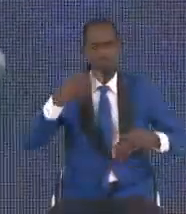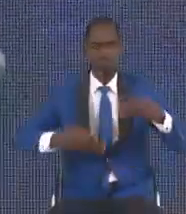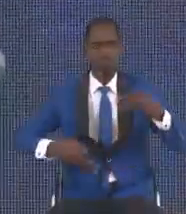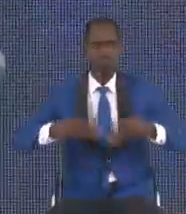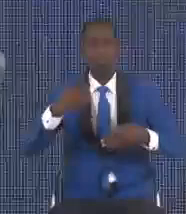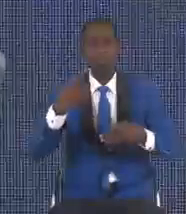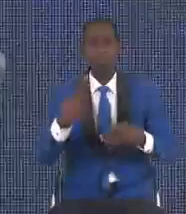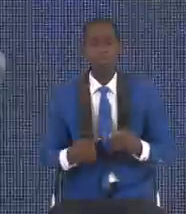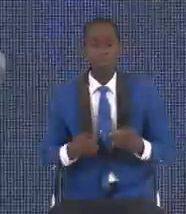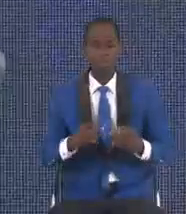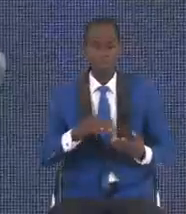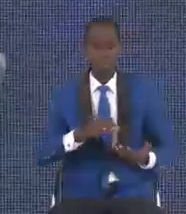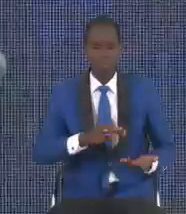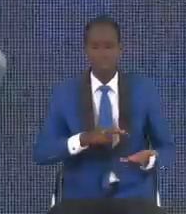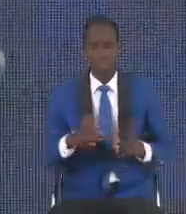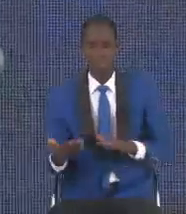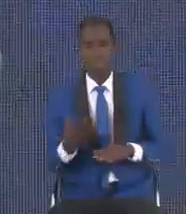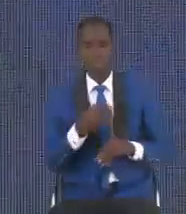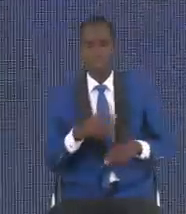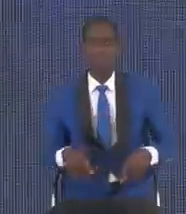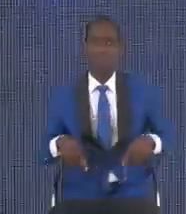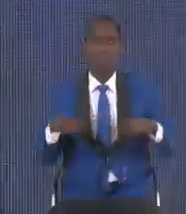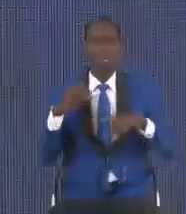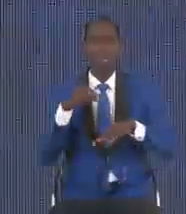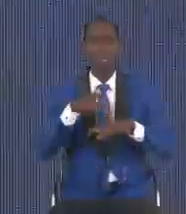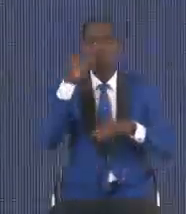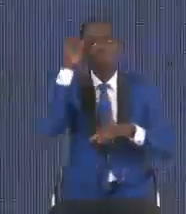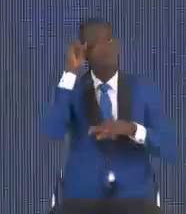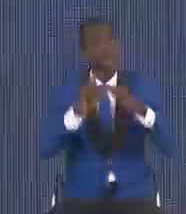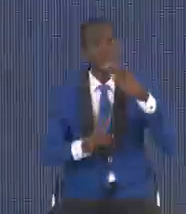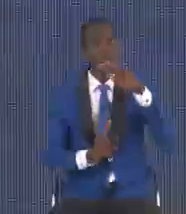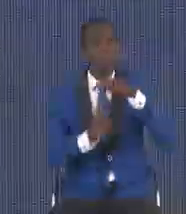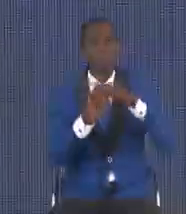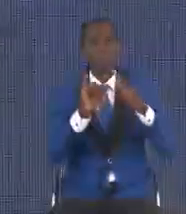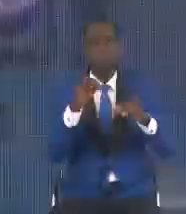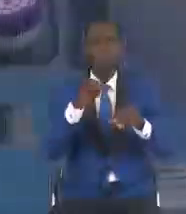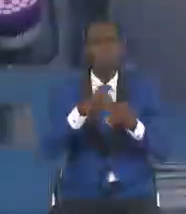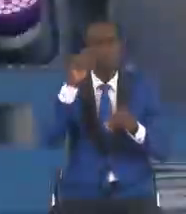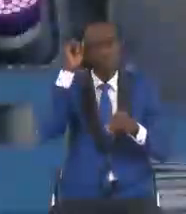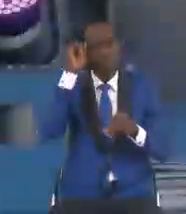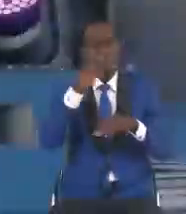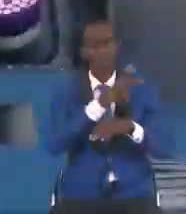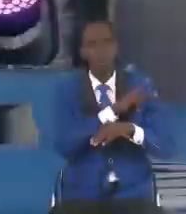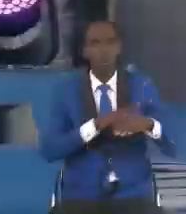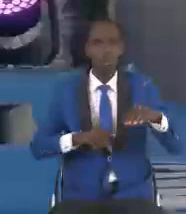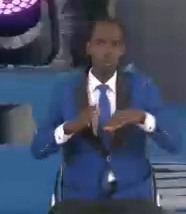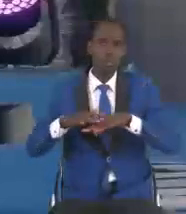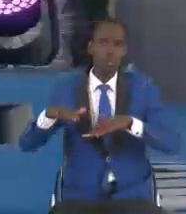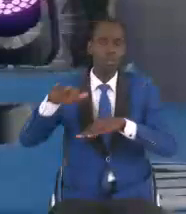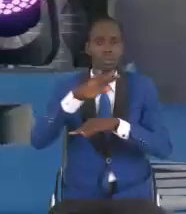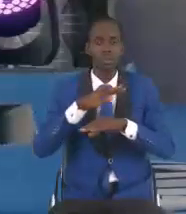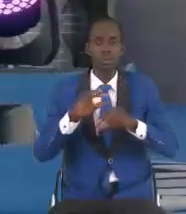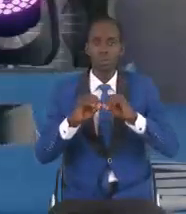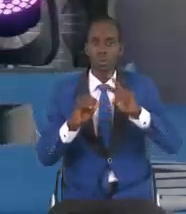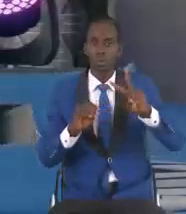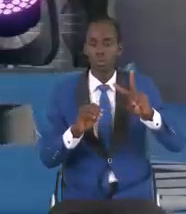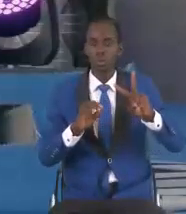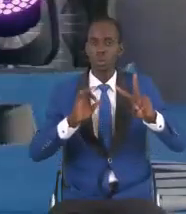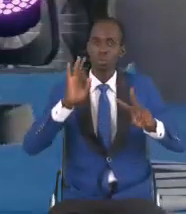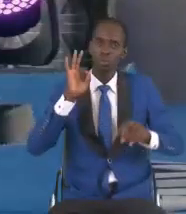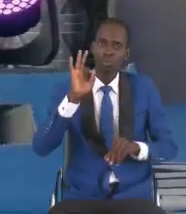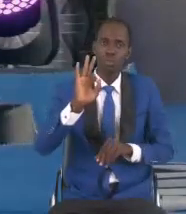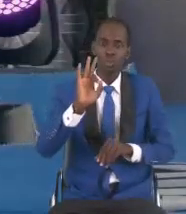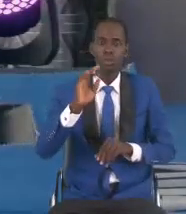the dead at his appearing and his kingdom. Verse 2, preach the word.